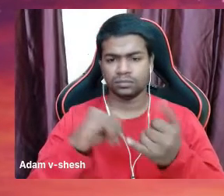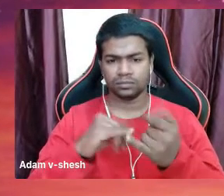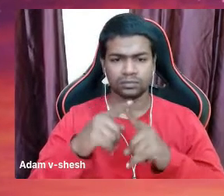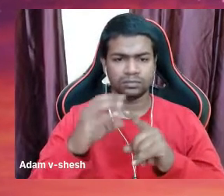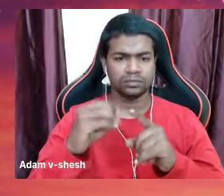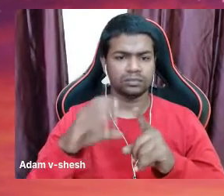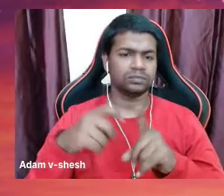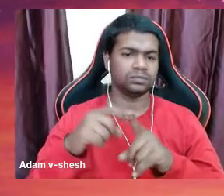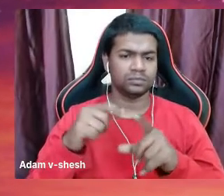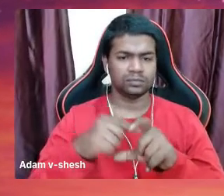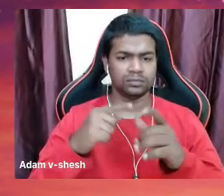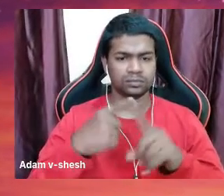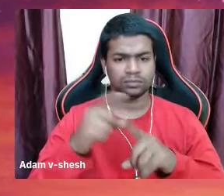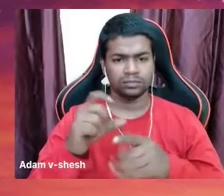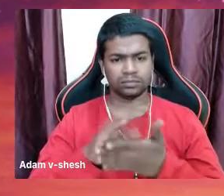They're investing